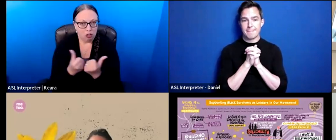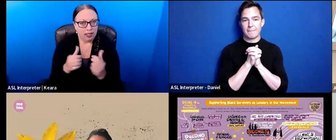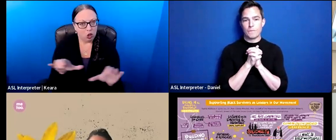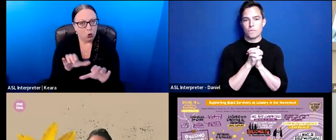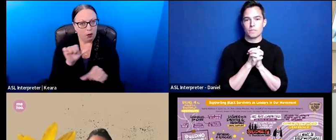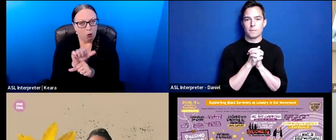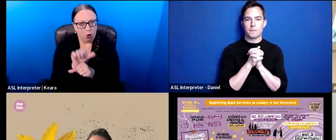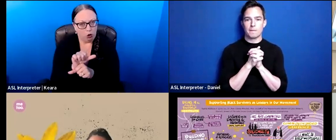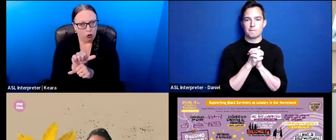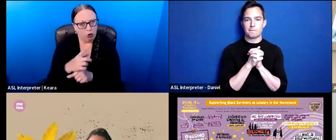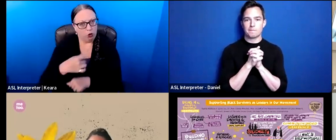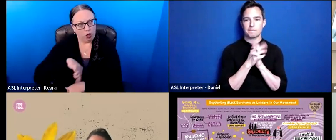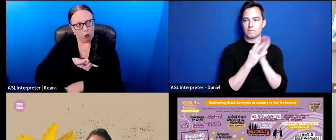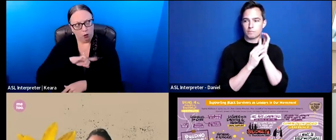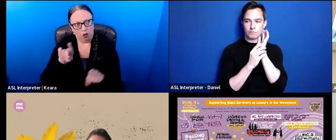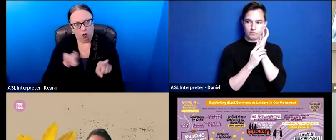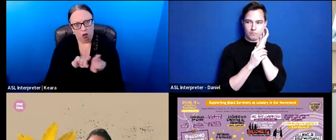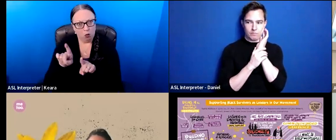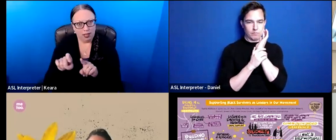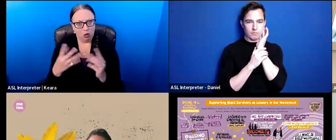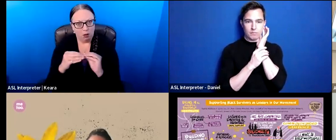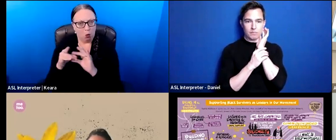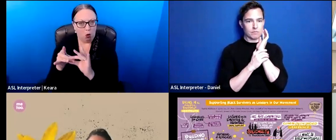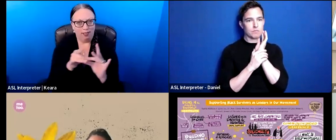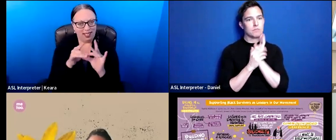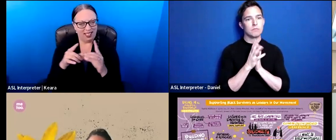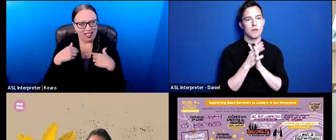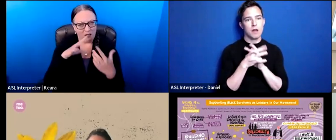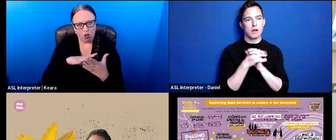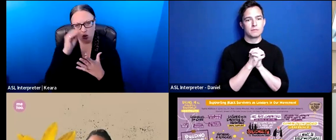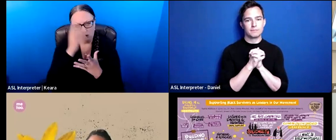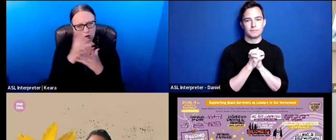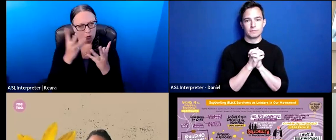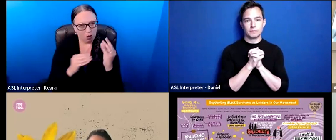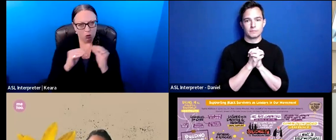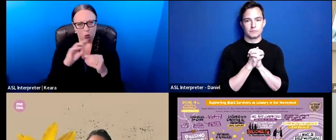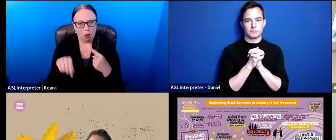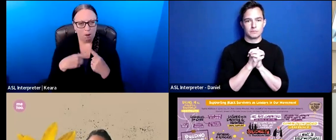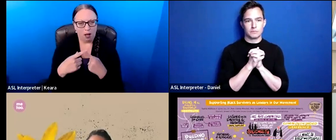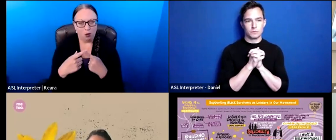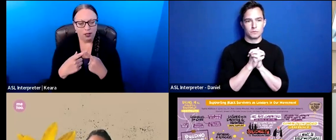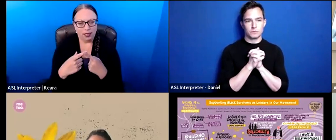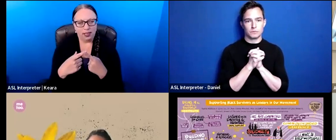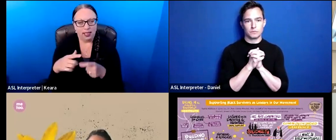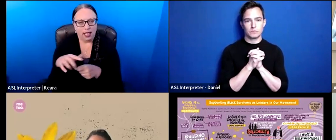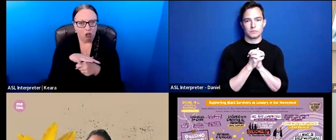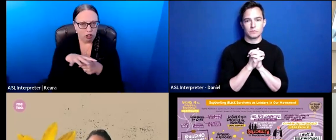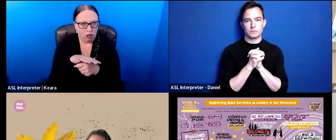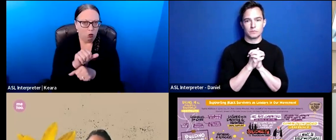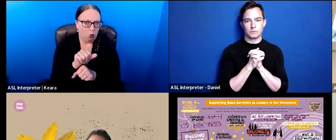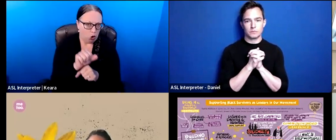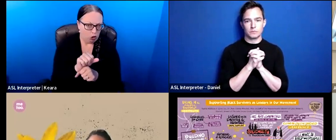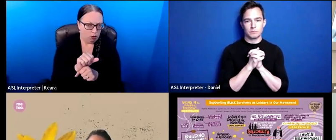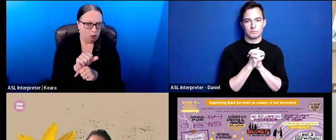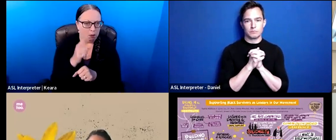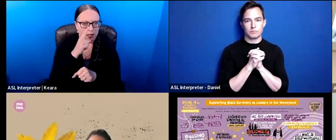work. And I think we also need to be more connected, because I've learned so much more about, your area of work